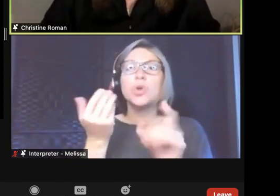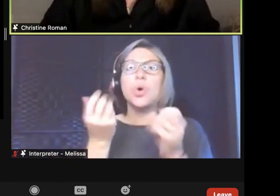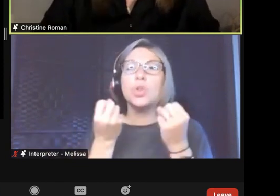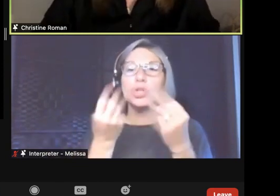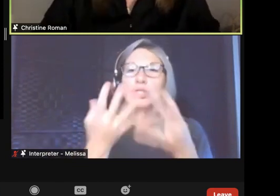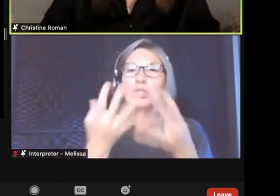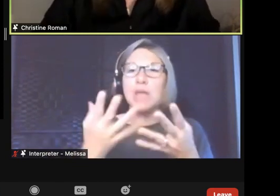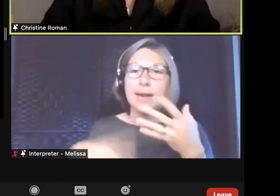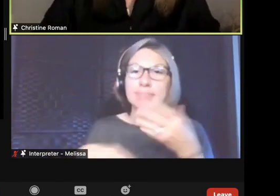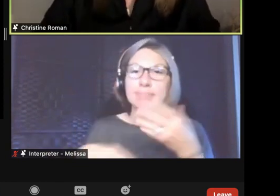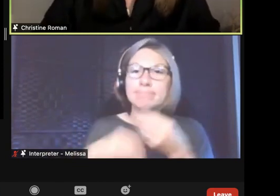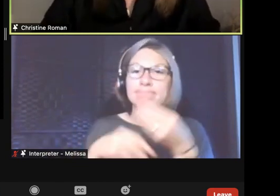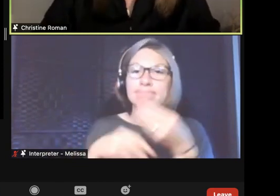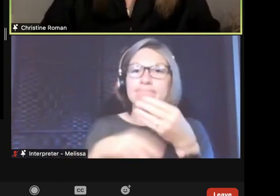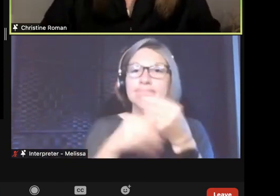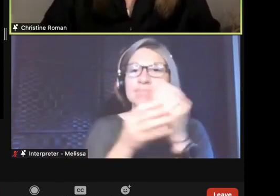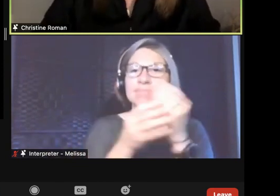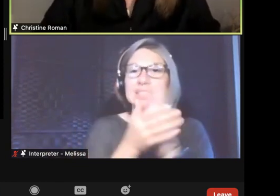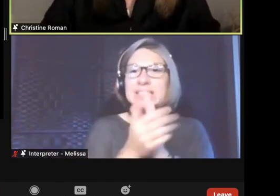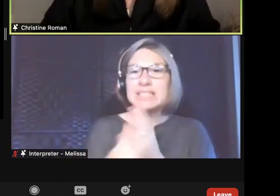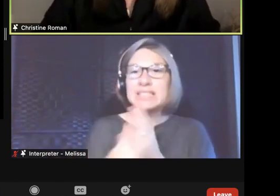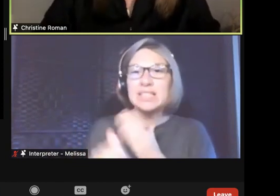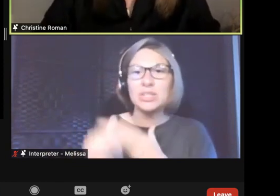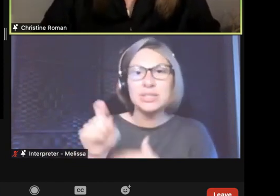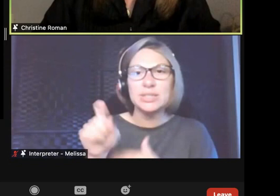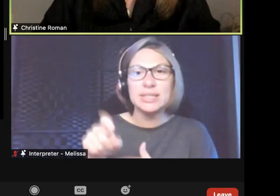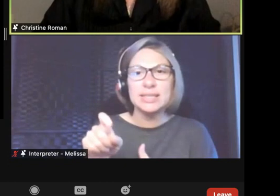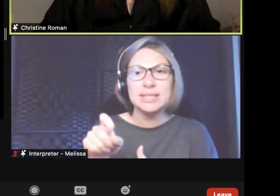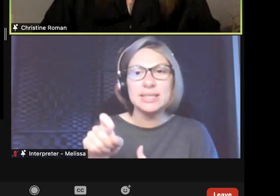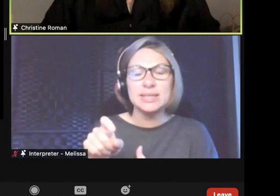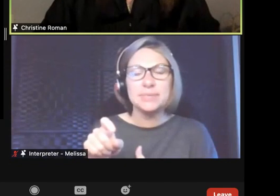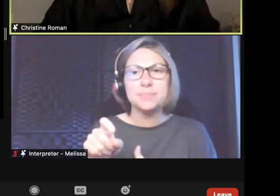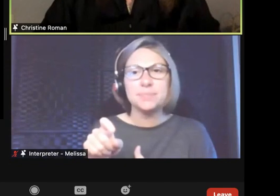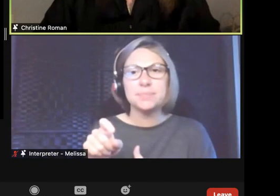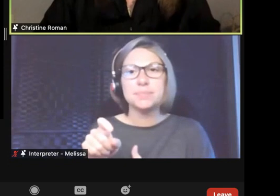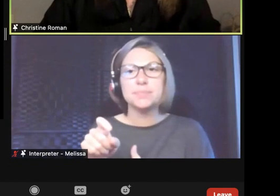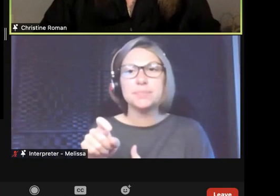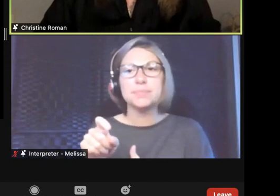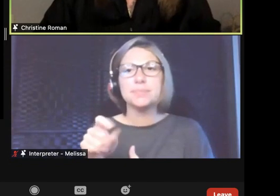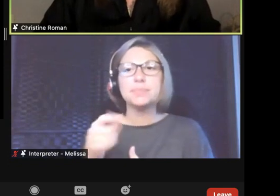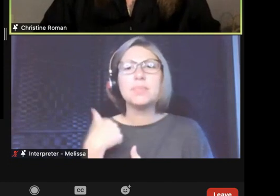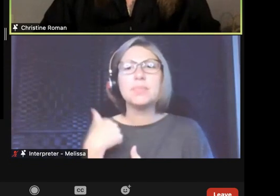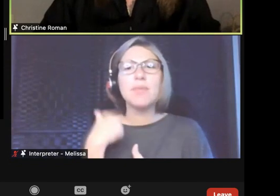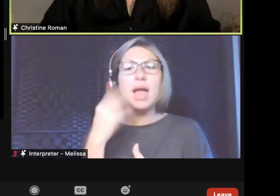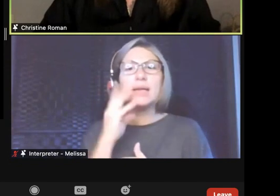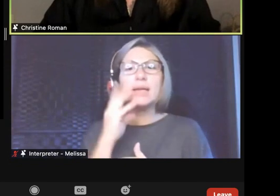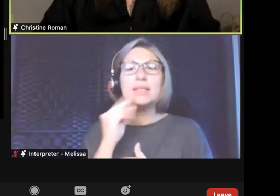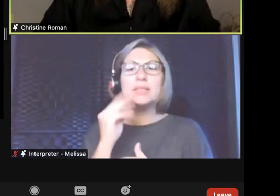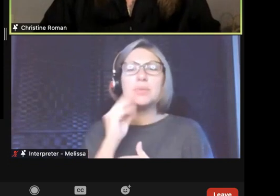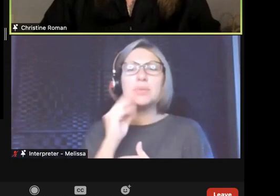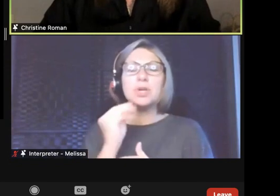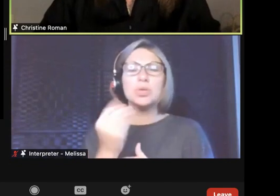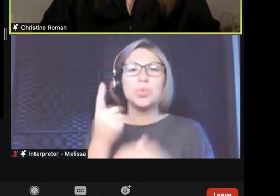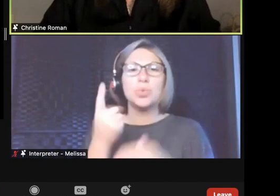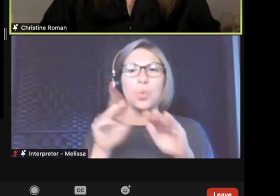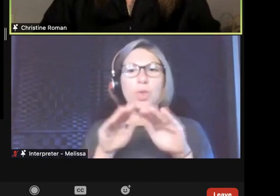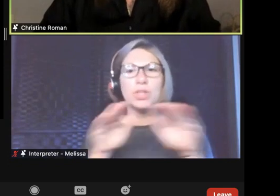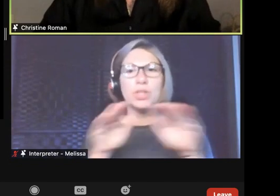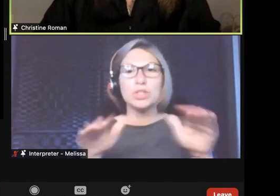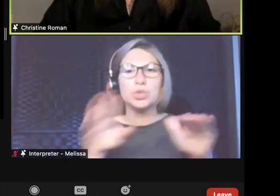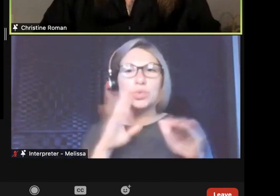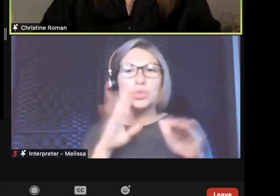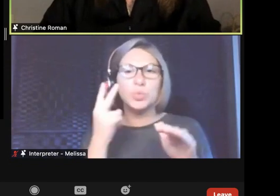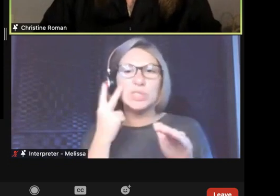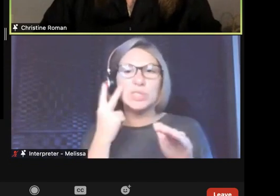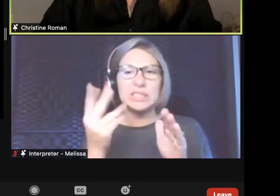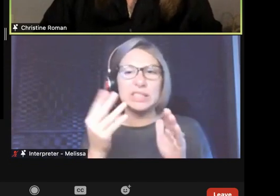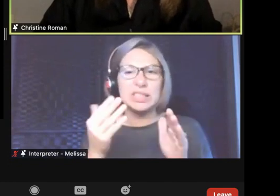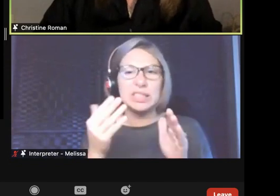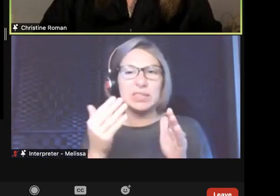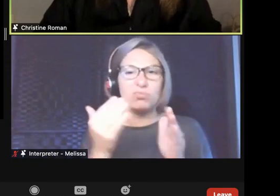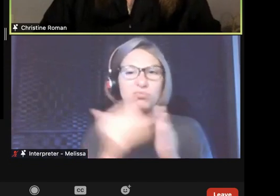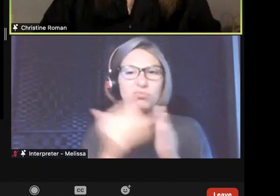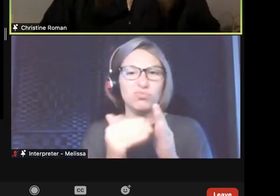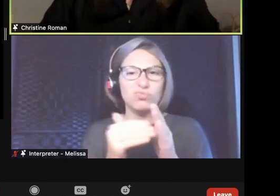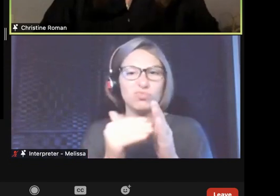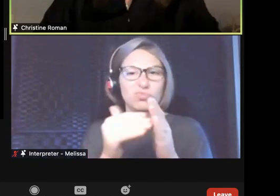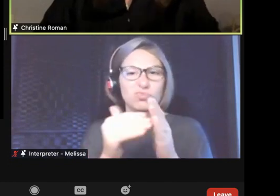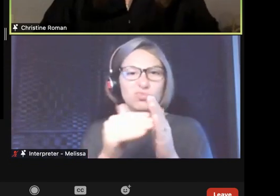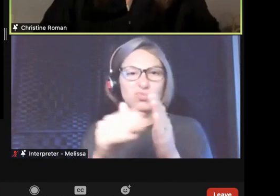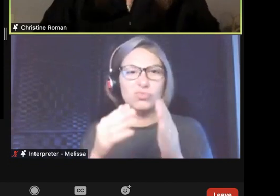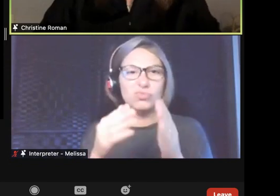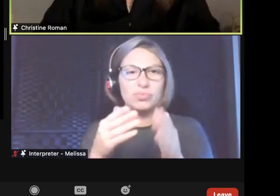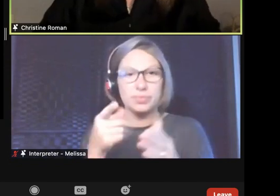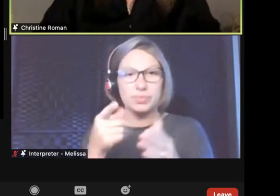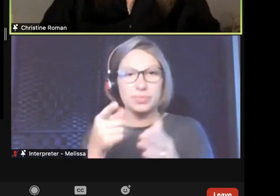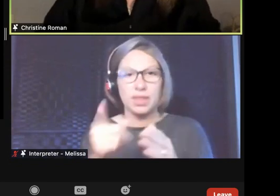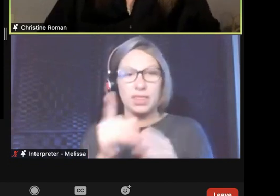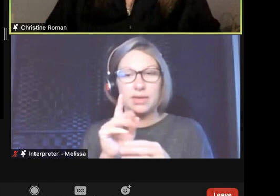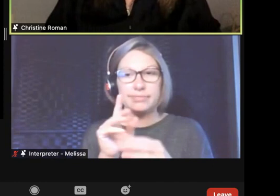there. So I had an experience with one of the children you'll see repeatedly in this presentation named Jim, and